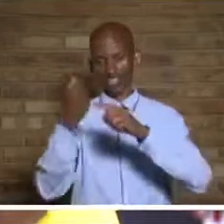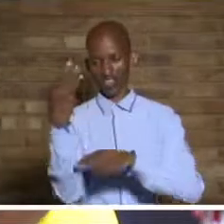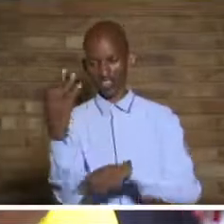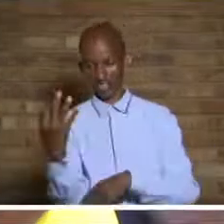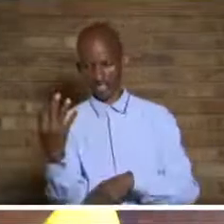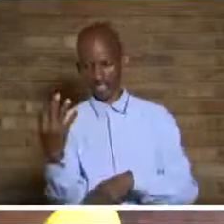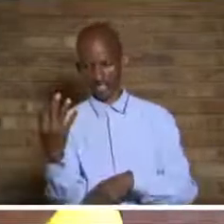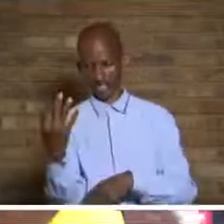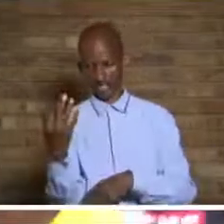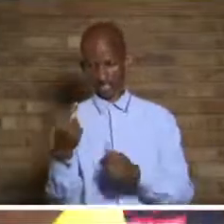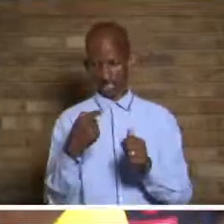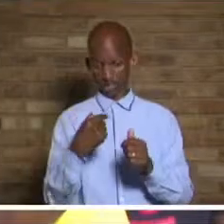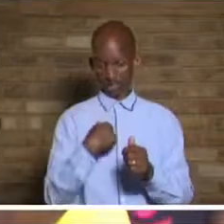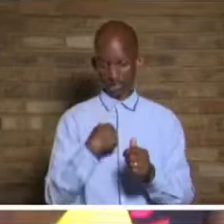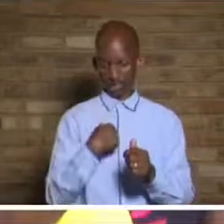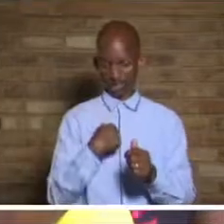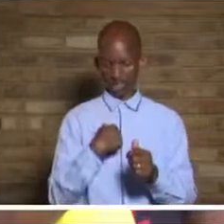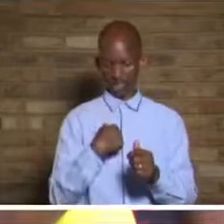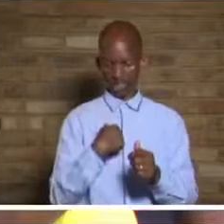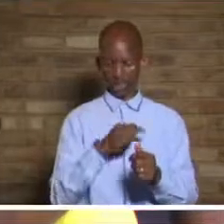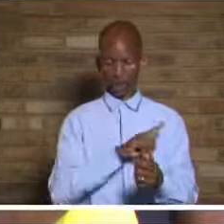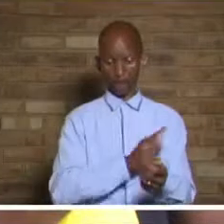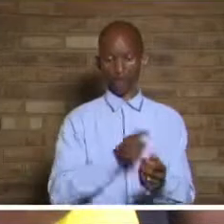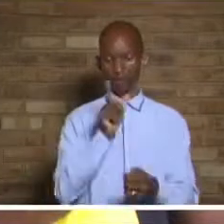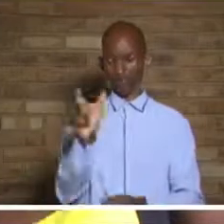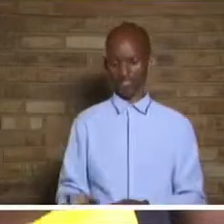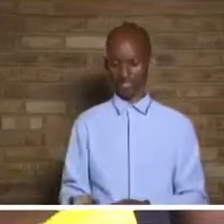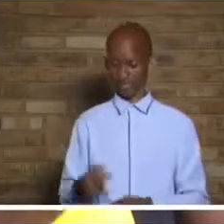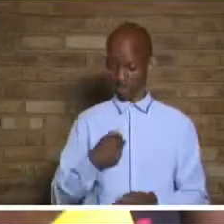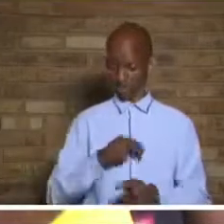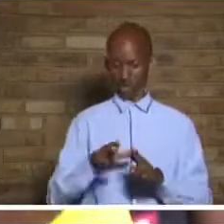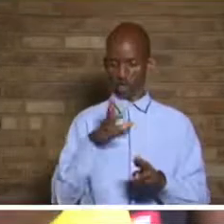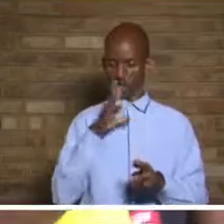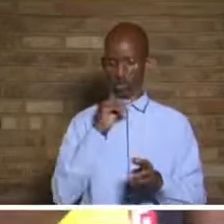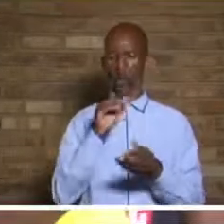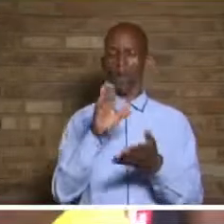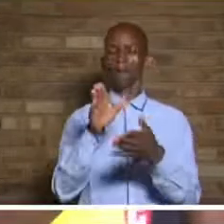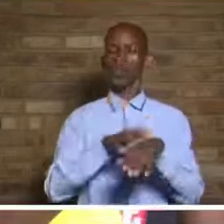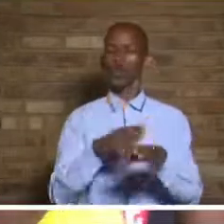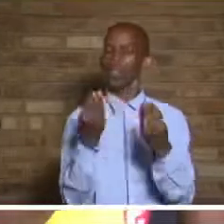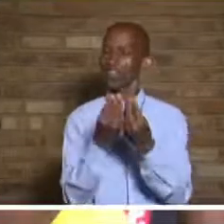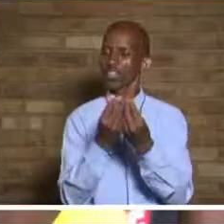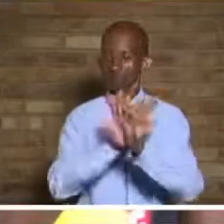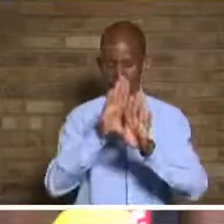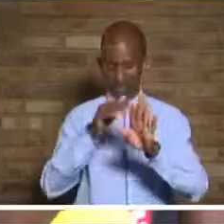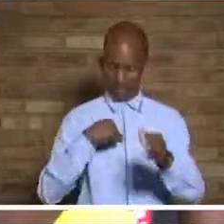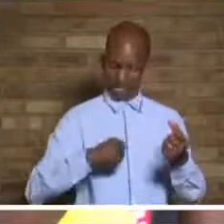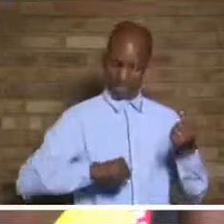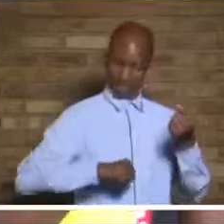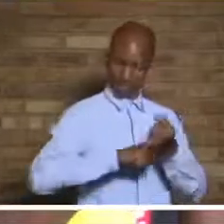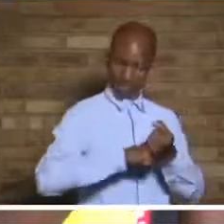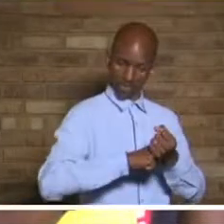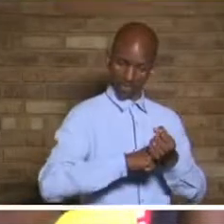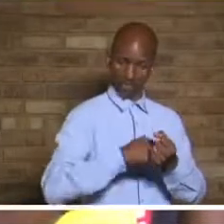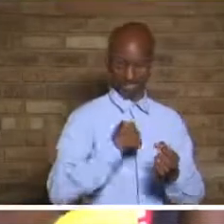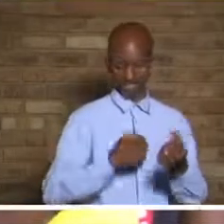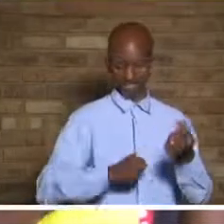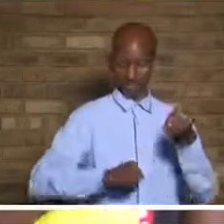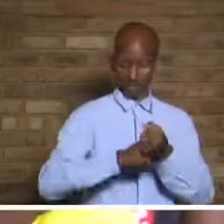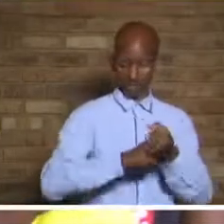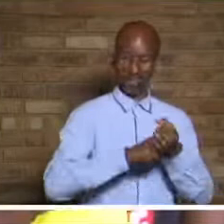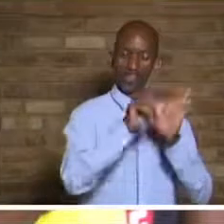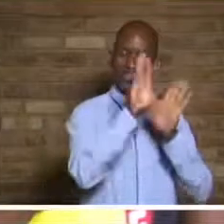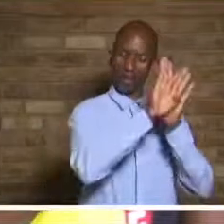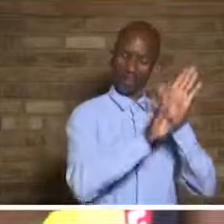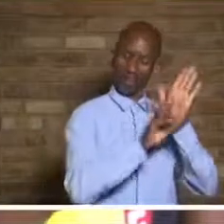Ke le veterans. I'm a veteran. Ha ke batle ho bua ntho tse ngata. I Seo don't ke know. se supportang, ke supporta bill